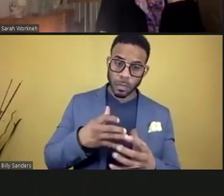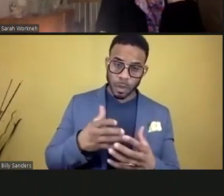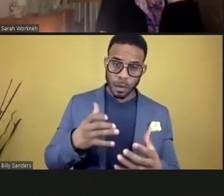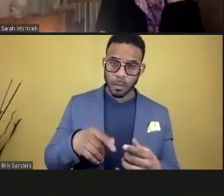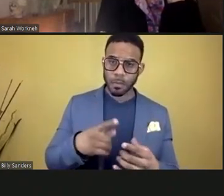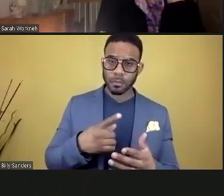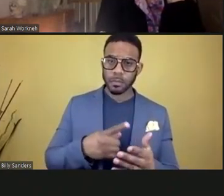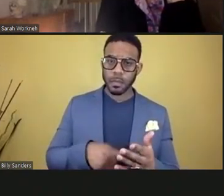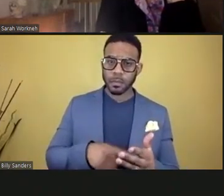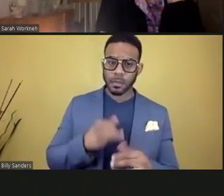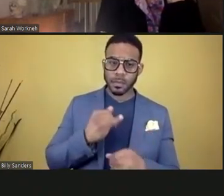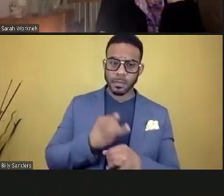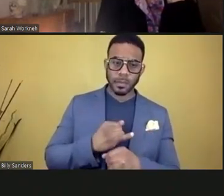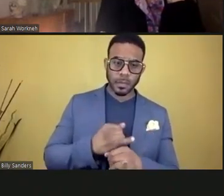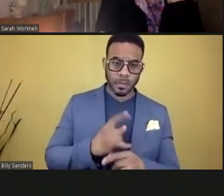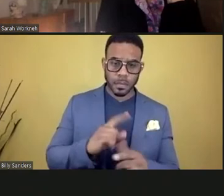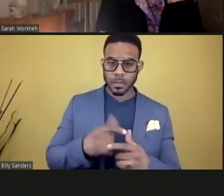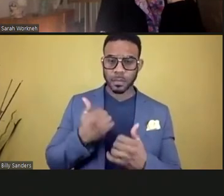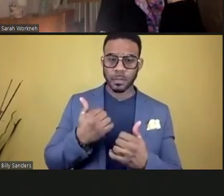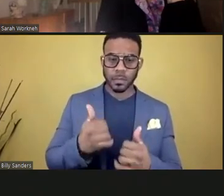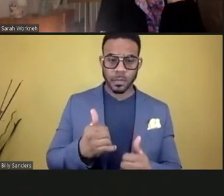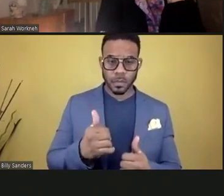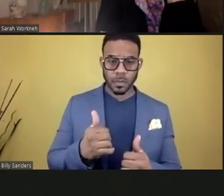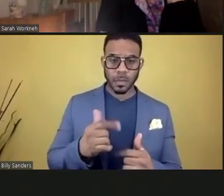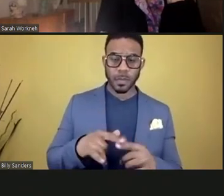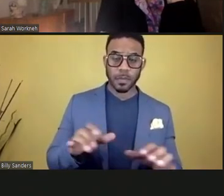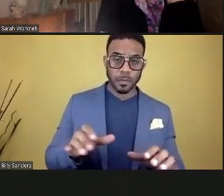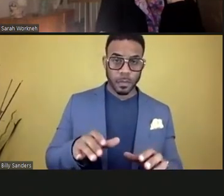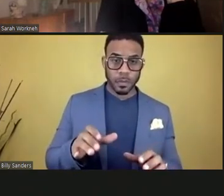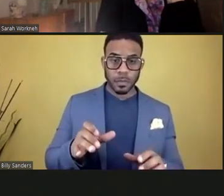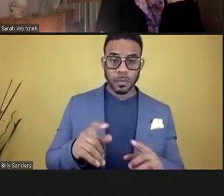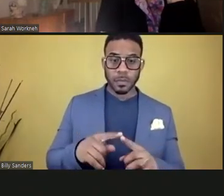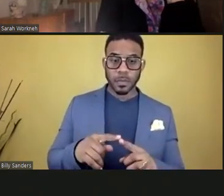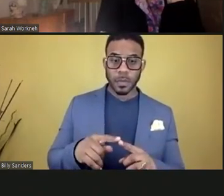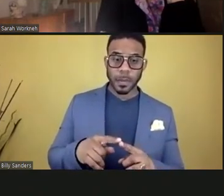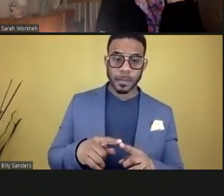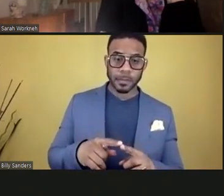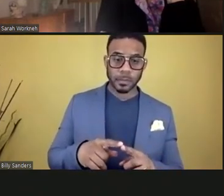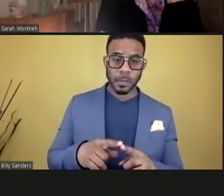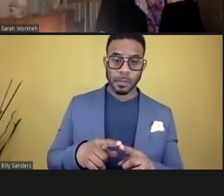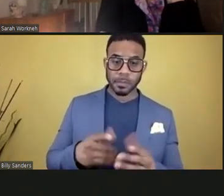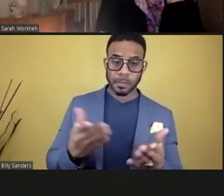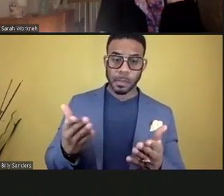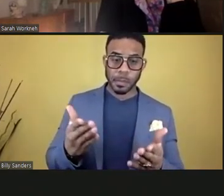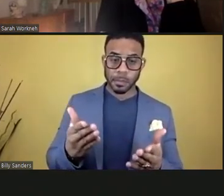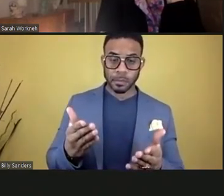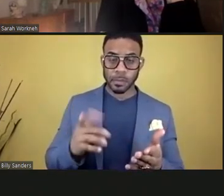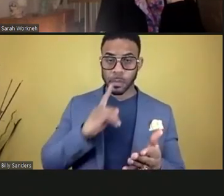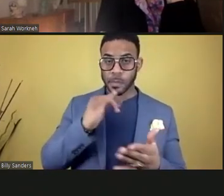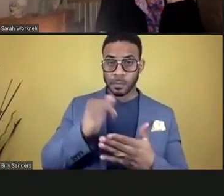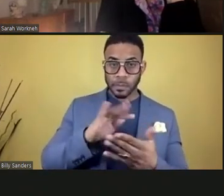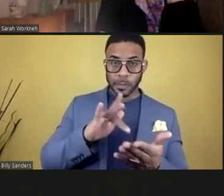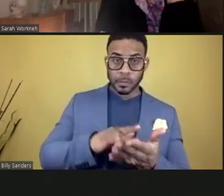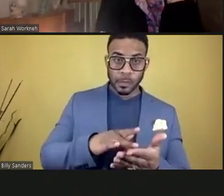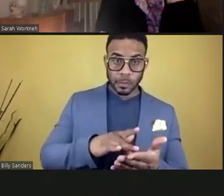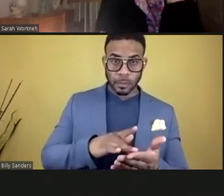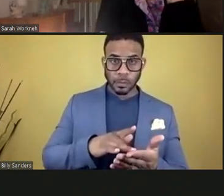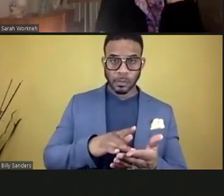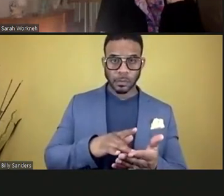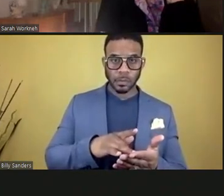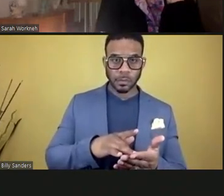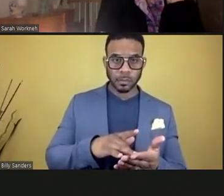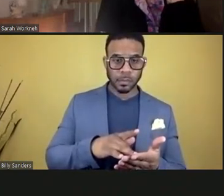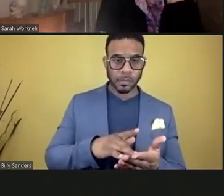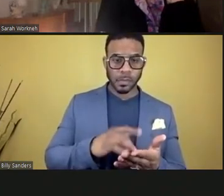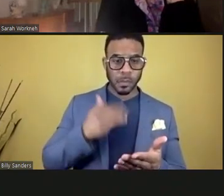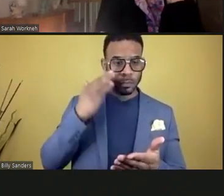what institutions are trying to do to serve, you know, be artist-centered. But I